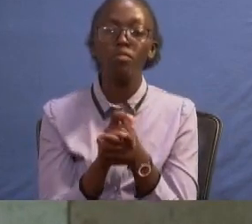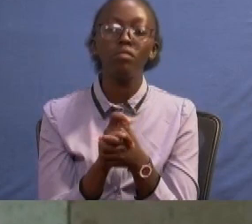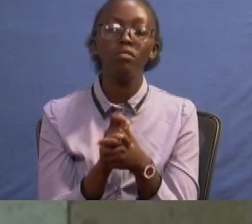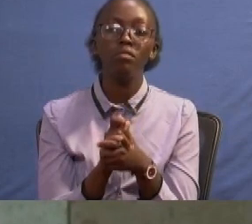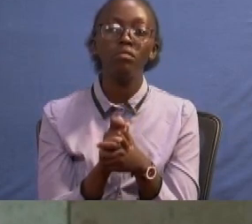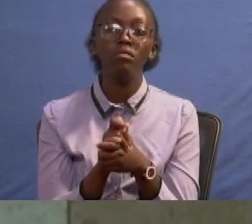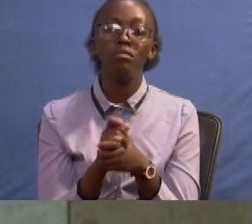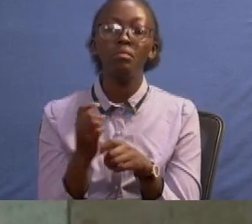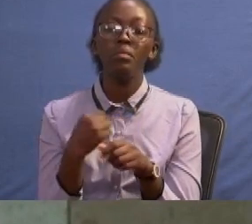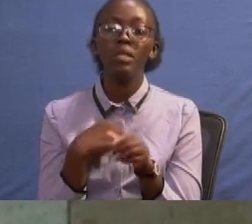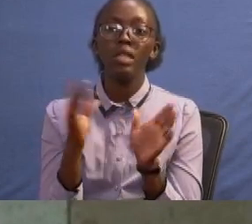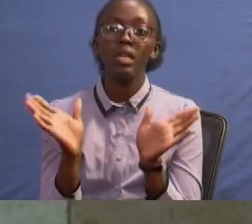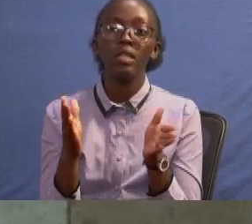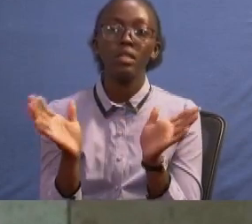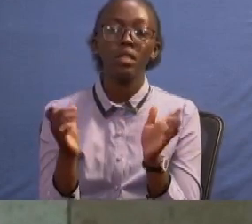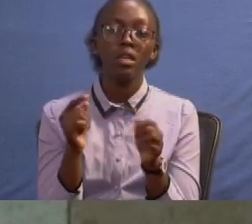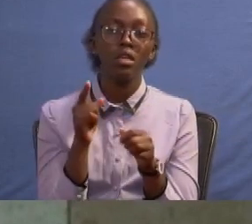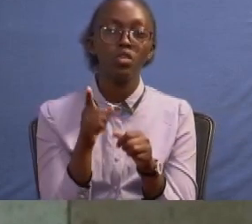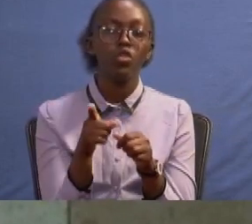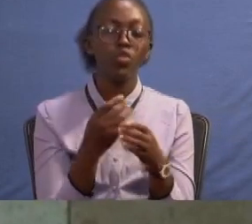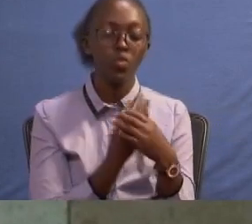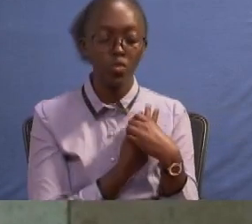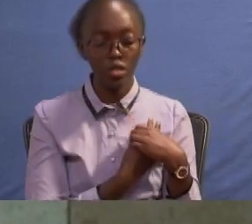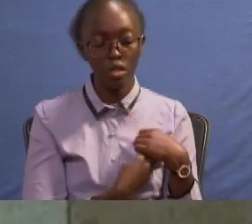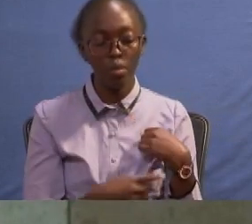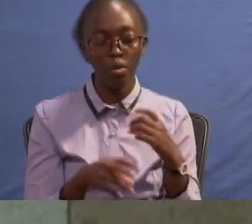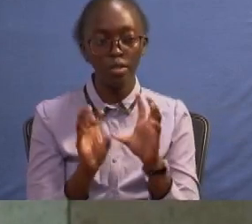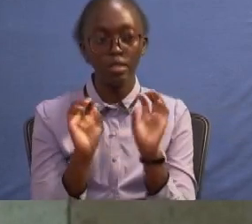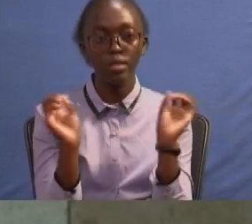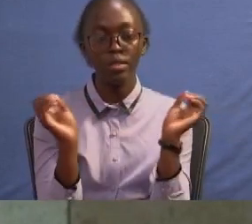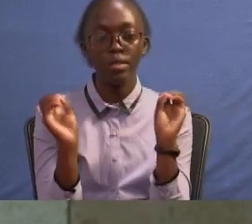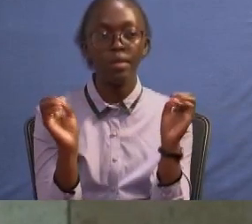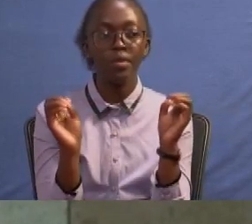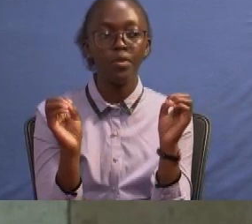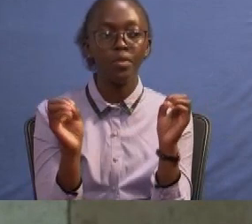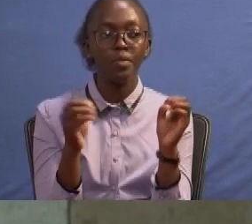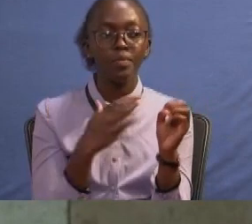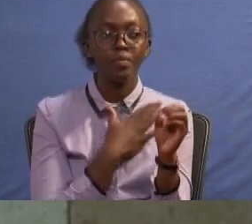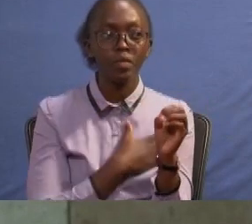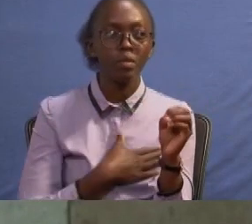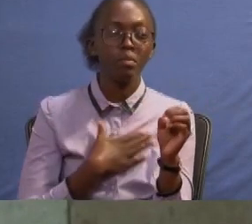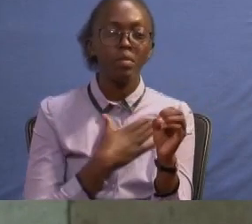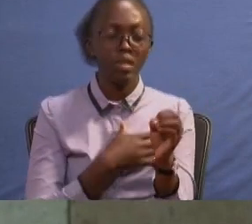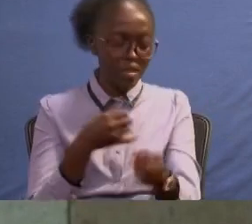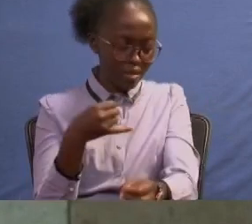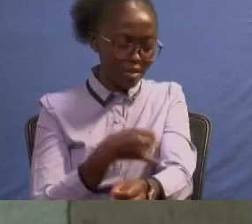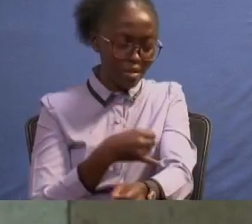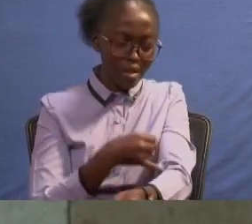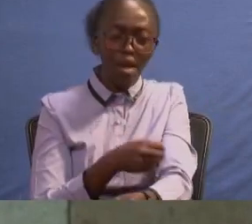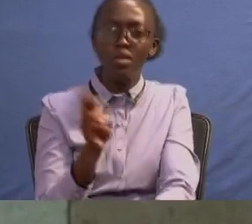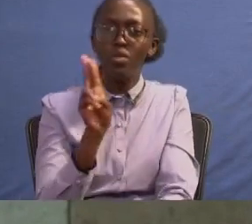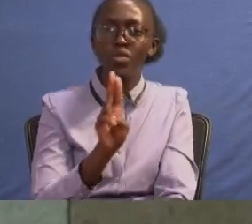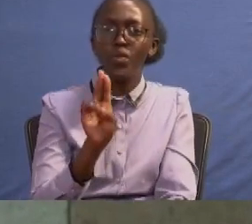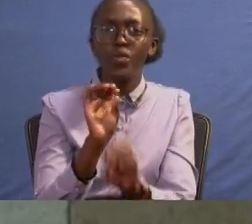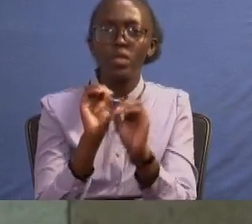I encourage you not to despair. Kindly do not go to take drugs. Do not